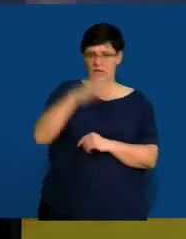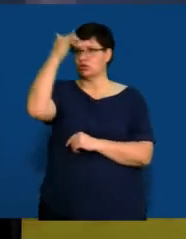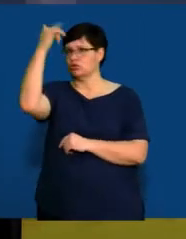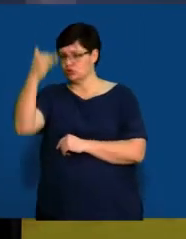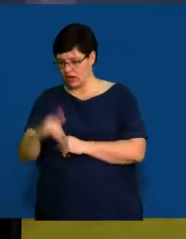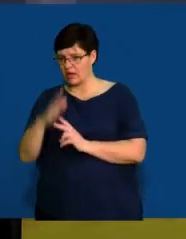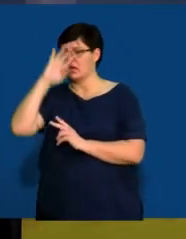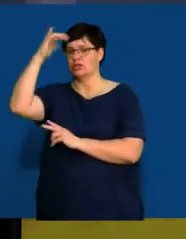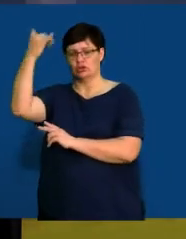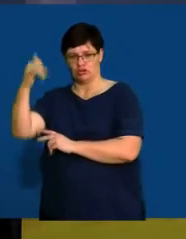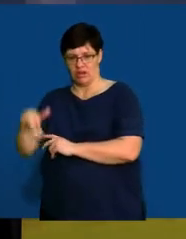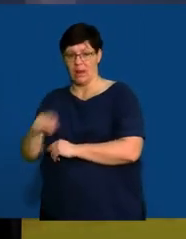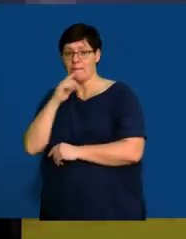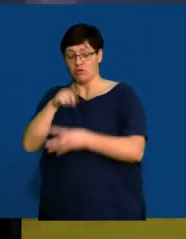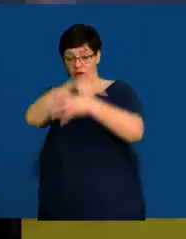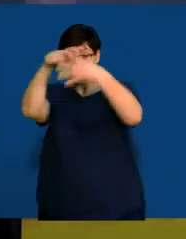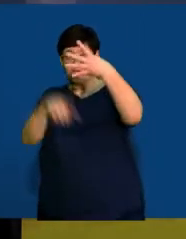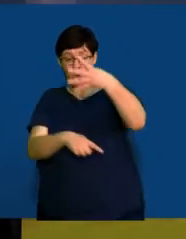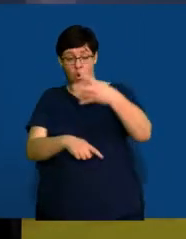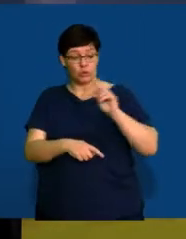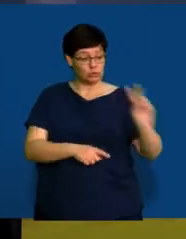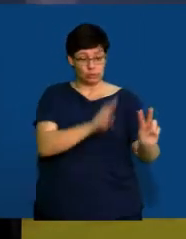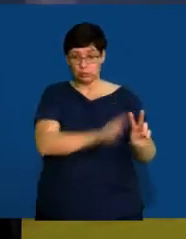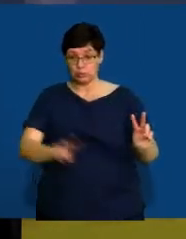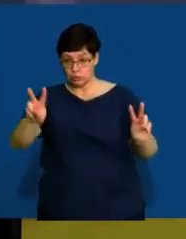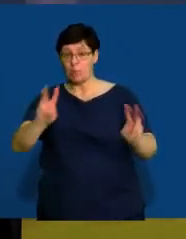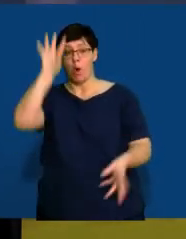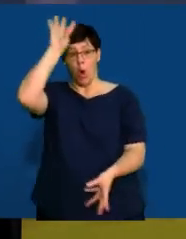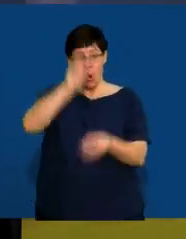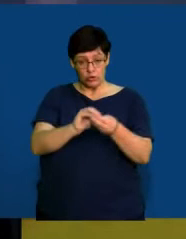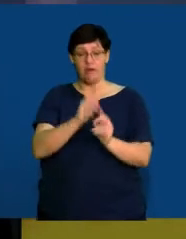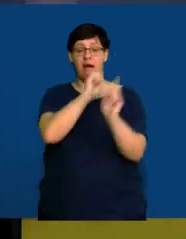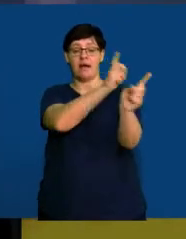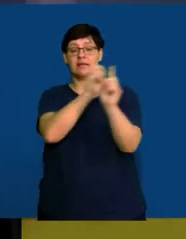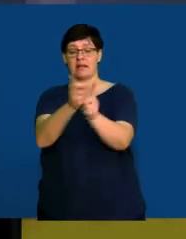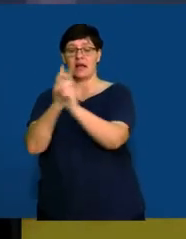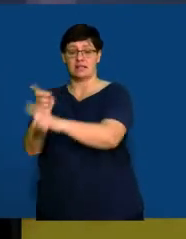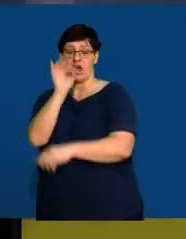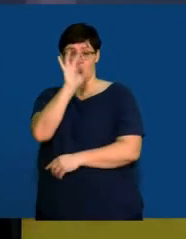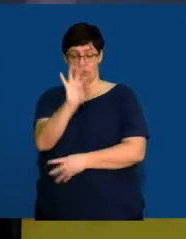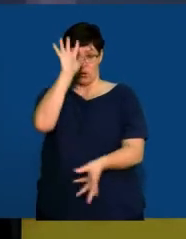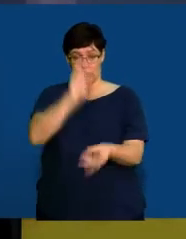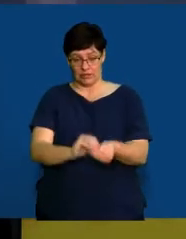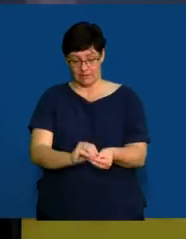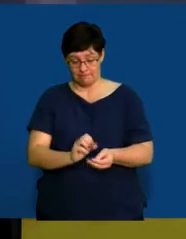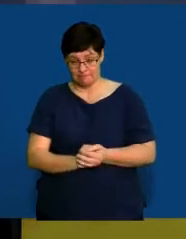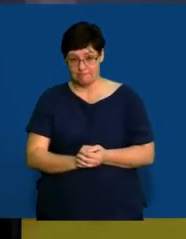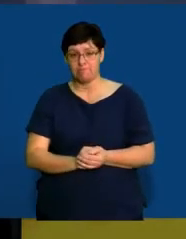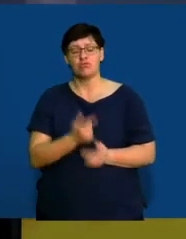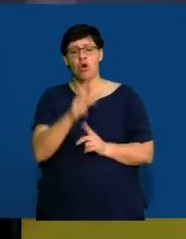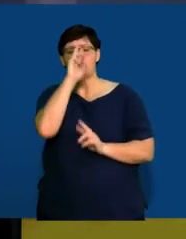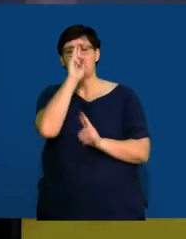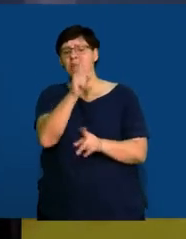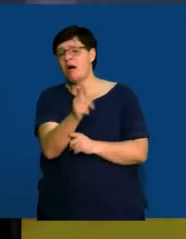that you've answered 3 questions and 3 of the best questions. So remember always, when you're answering,